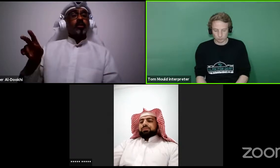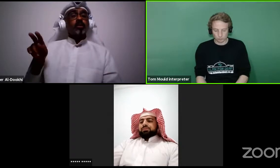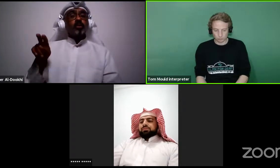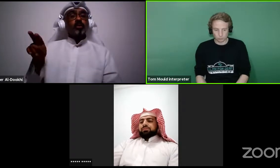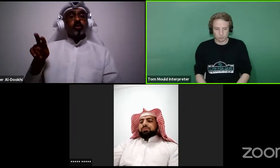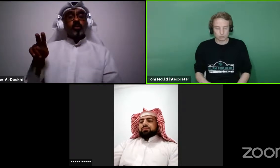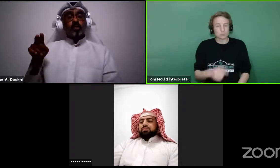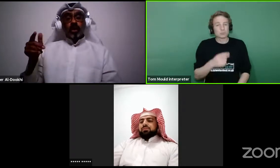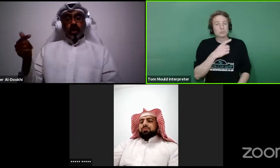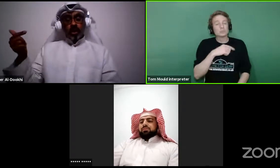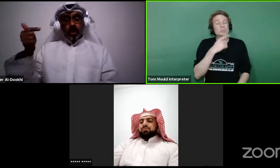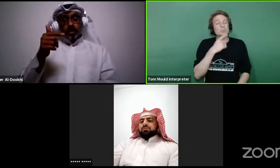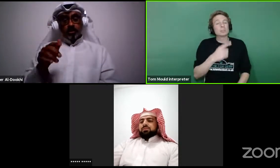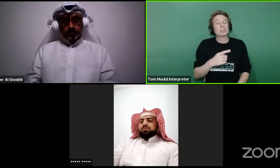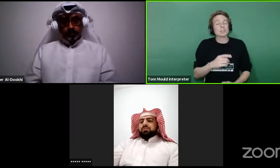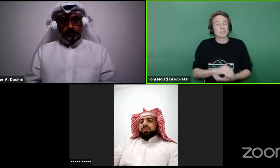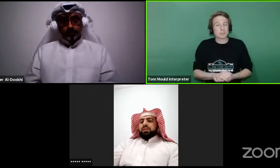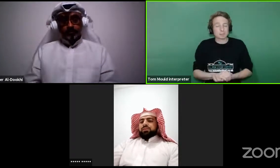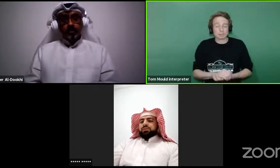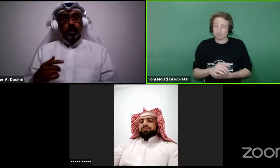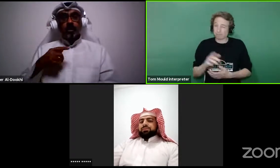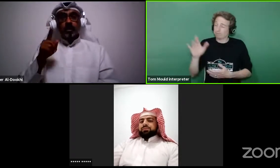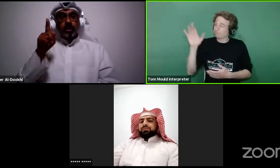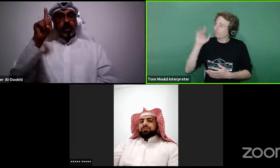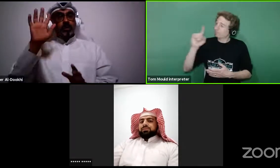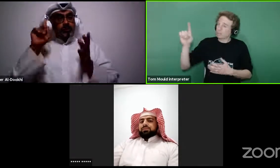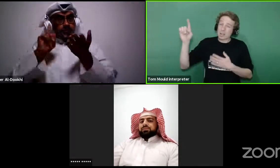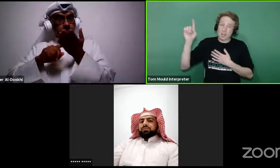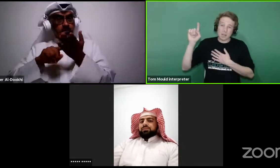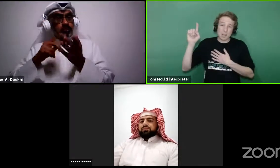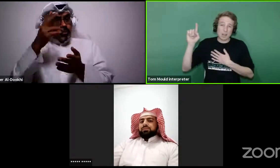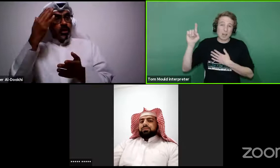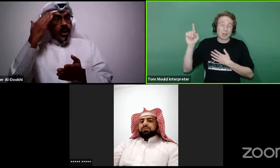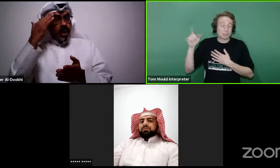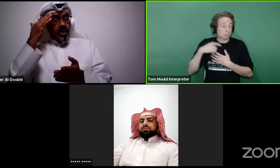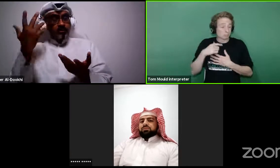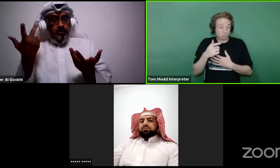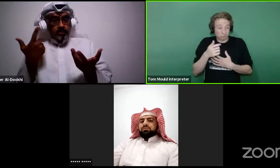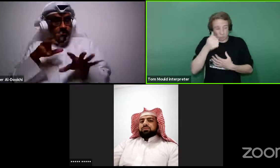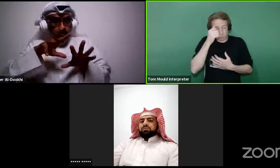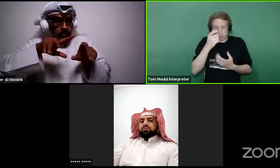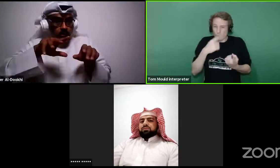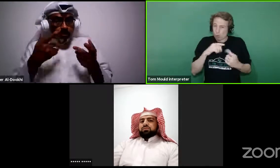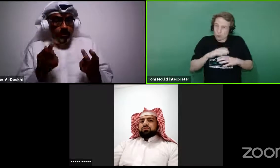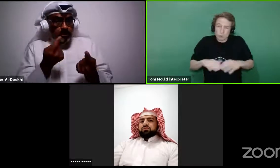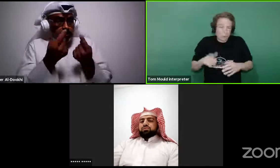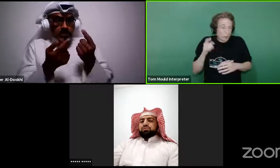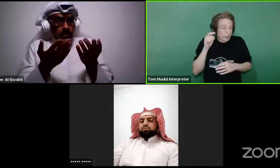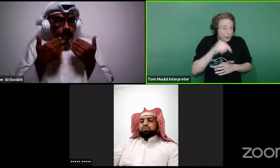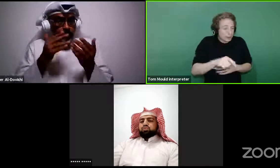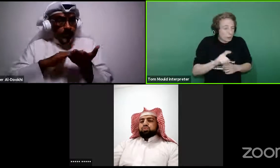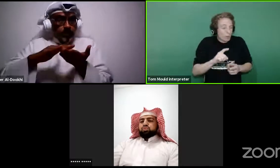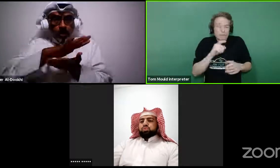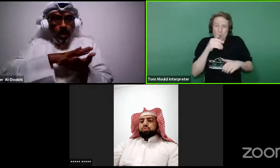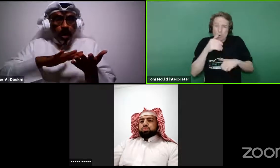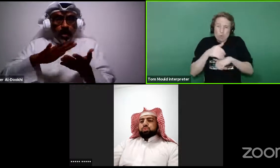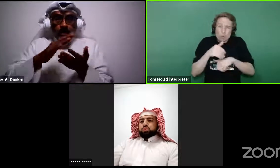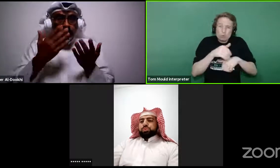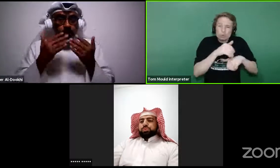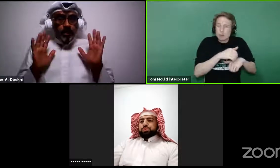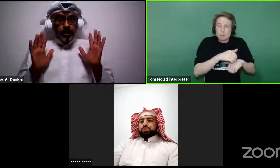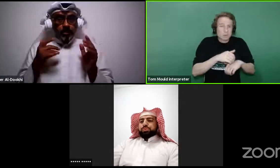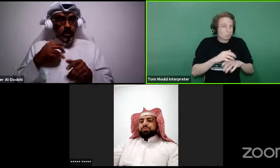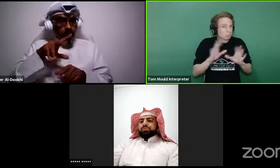They said, By Allah, indeed you know that we came not to make mischief in the land, and we are no